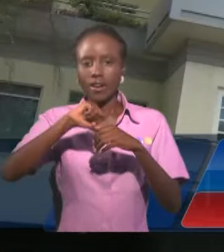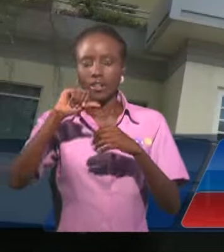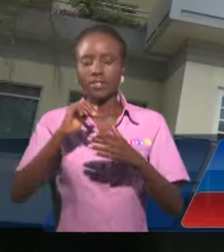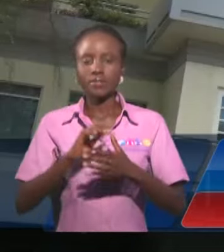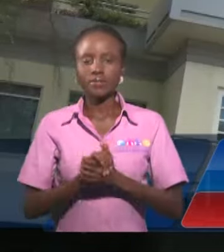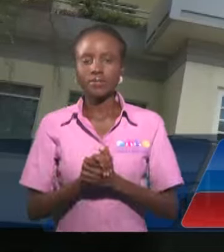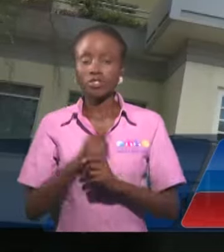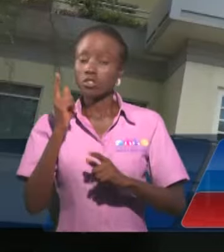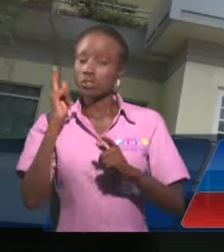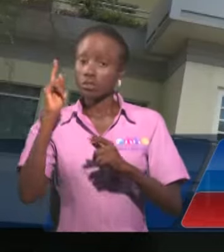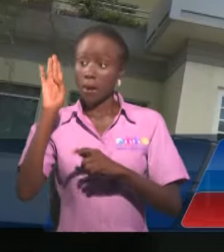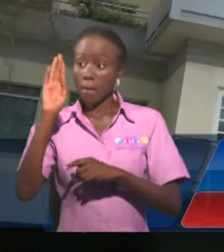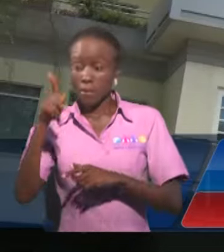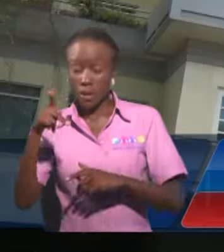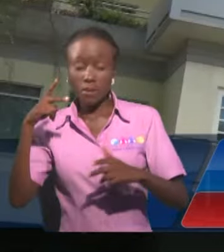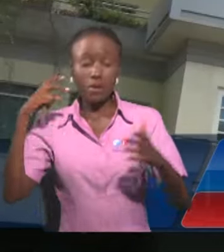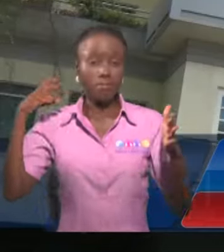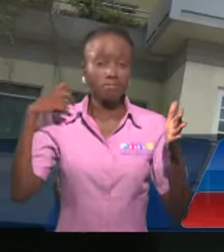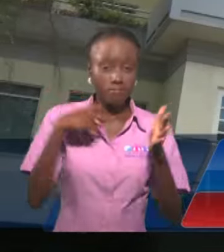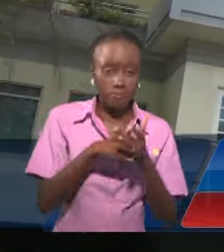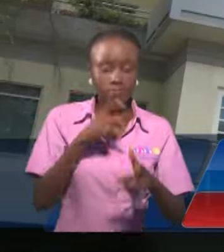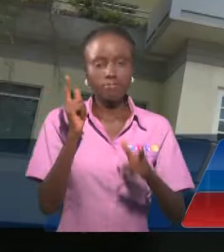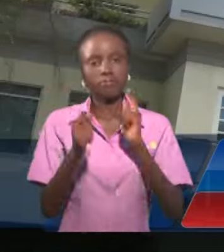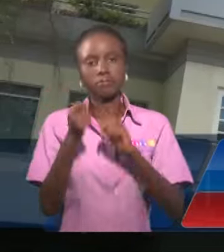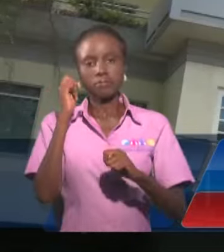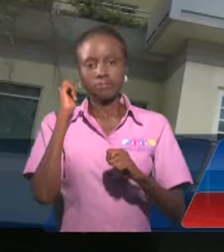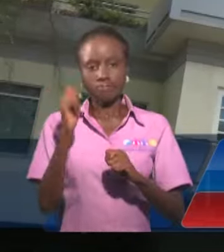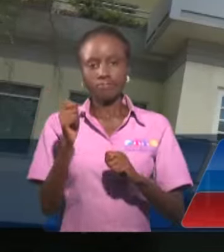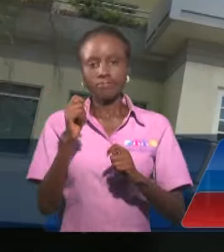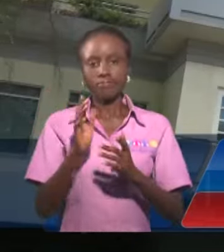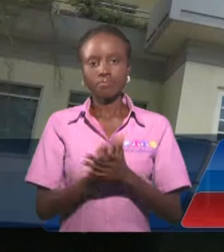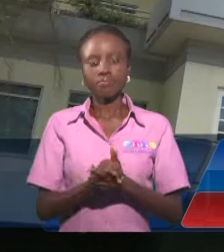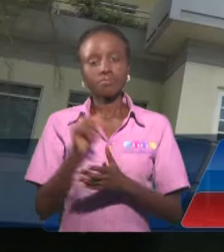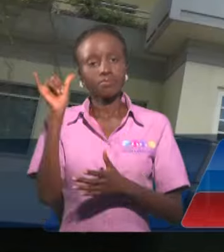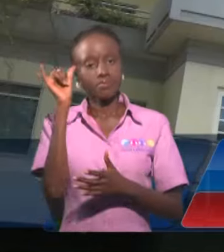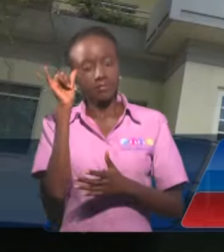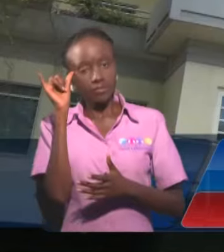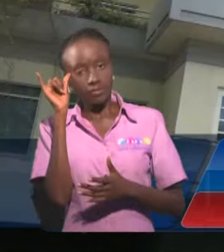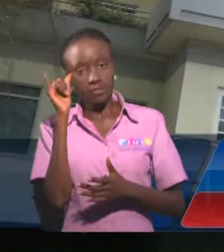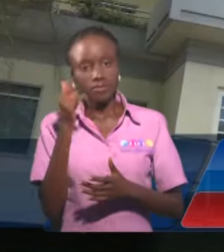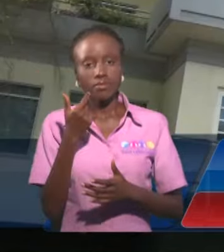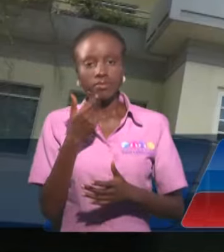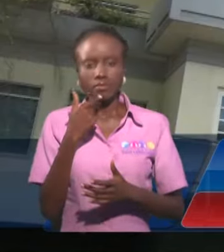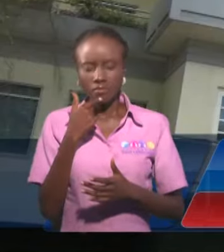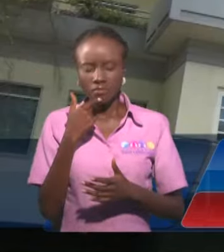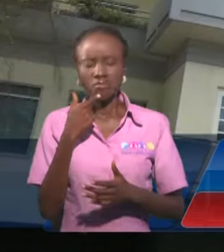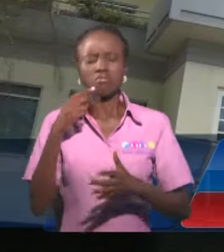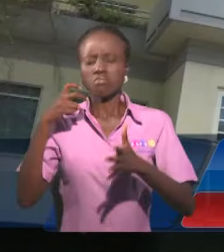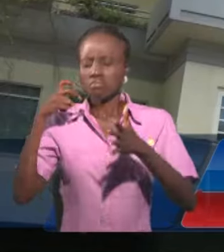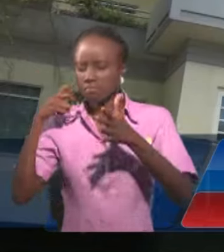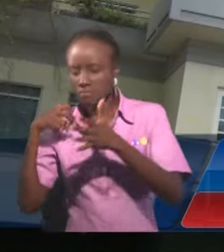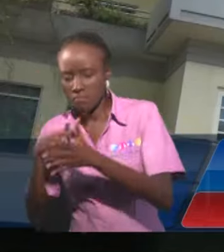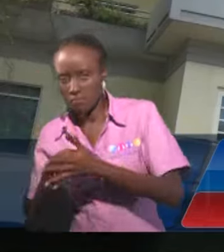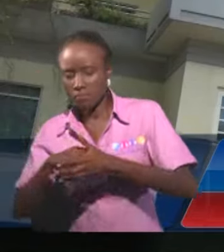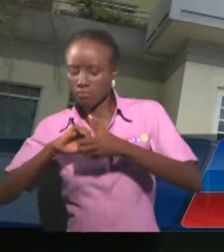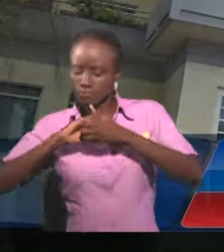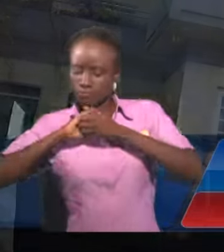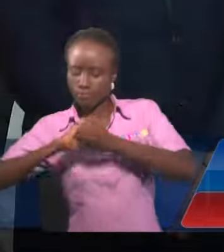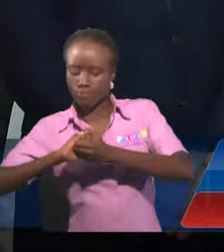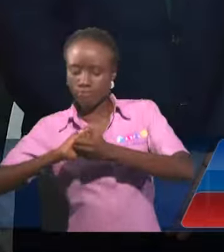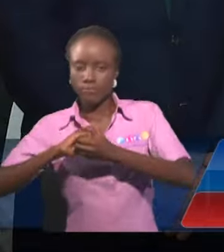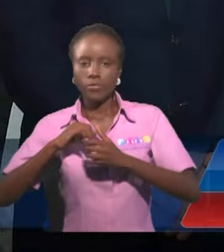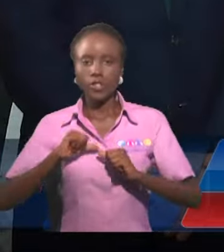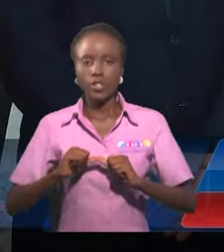to Trinidad and Tobago. Meanwhile, the energy minister again reaffirmed the government's commitment to the relationship with BP as the